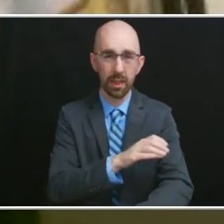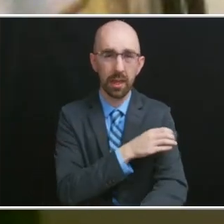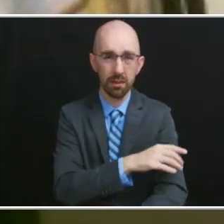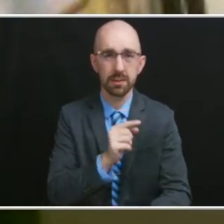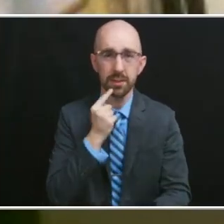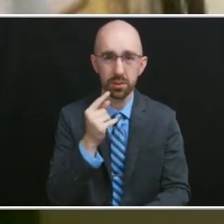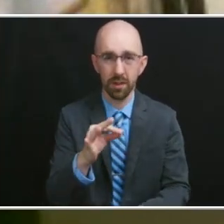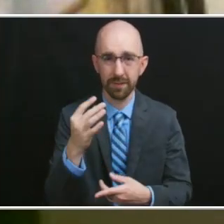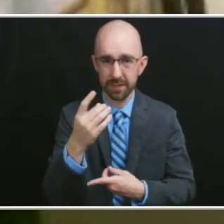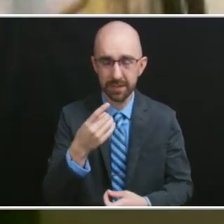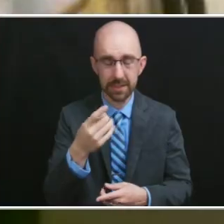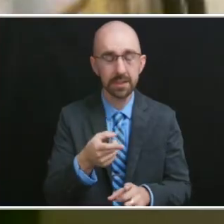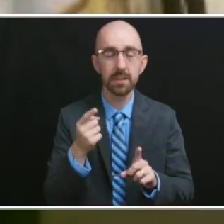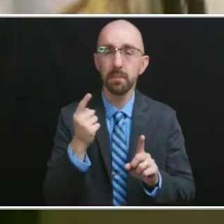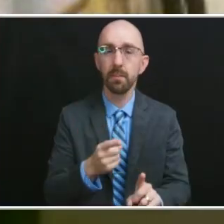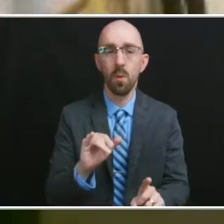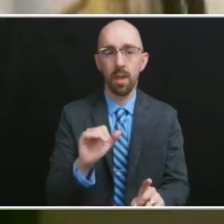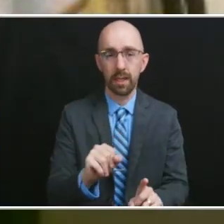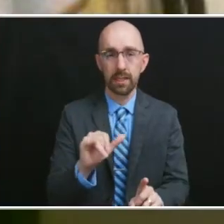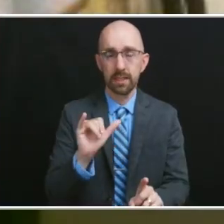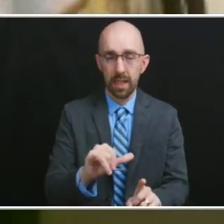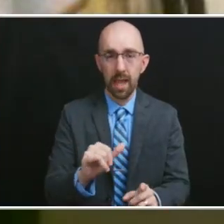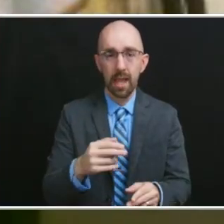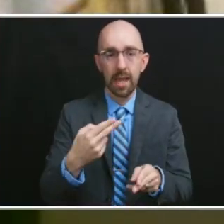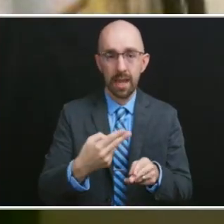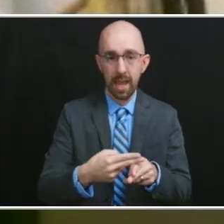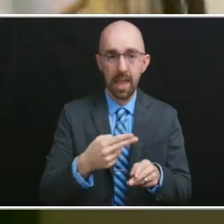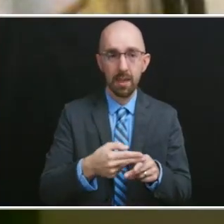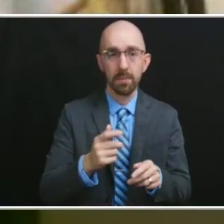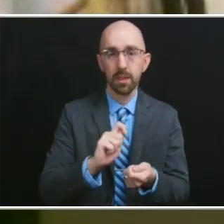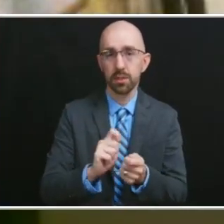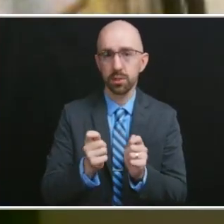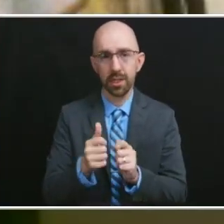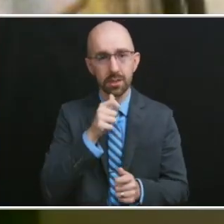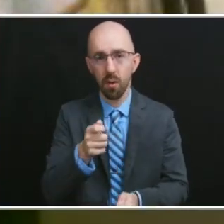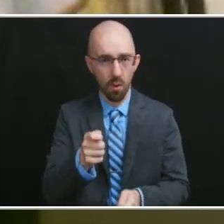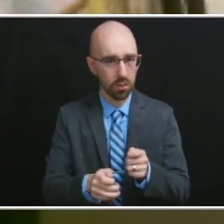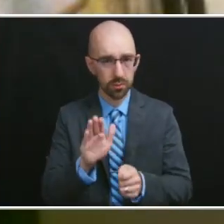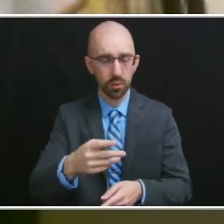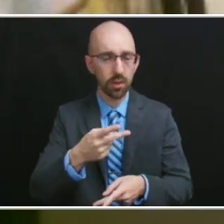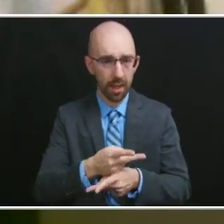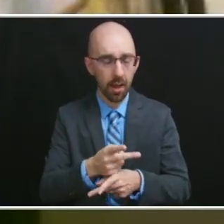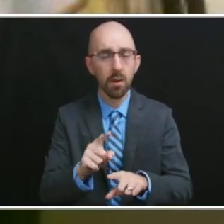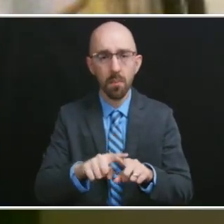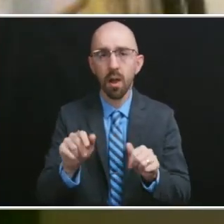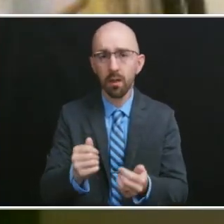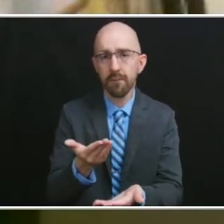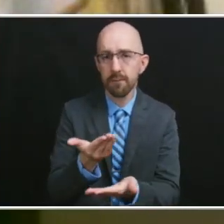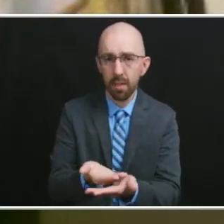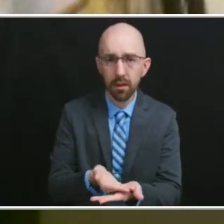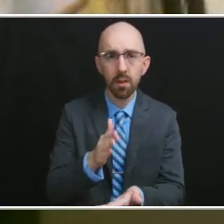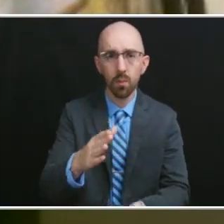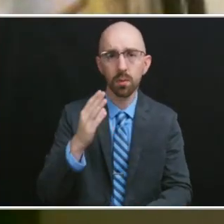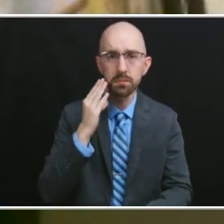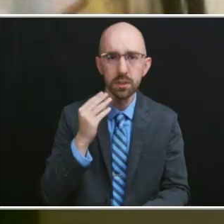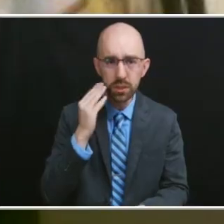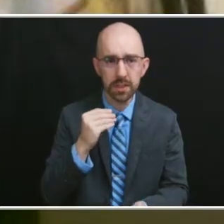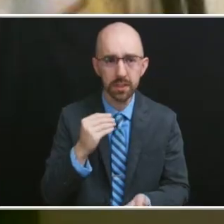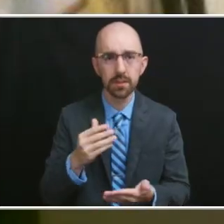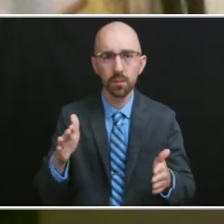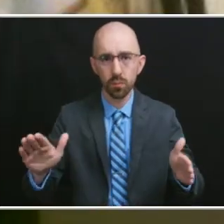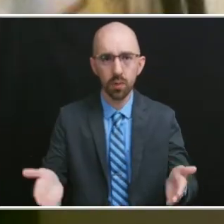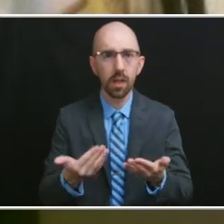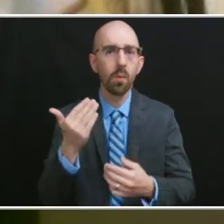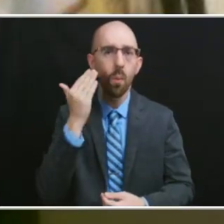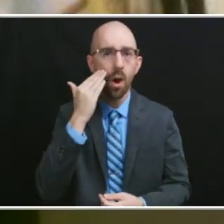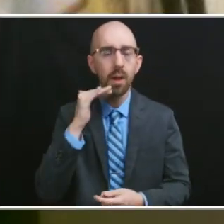bottom line is that the name change doesn't alter your care, but it can validate patients' experience and raises awareness